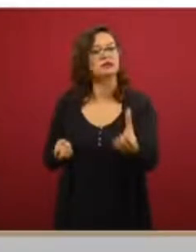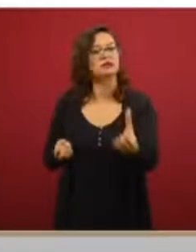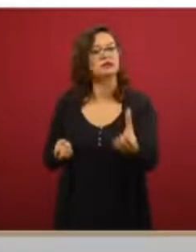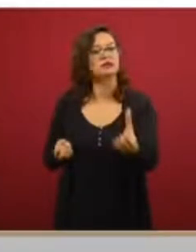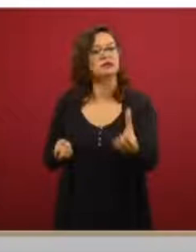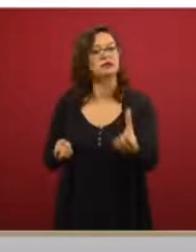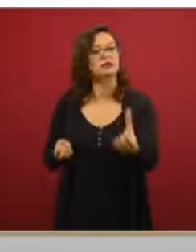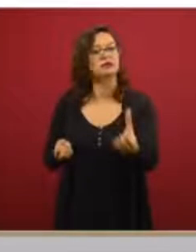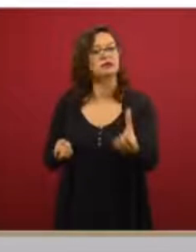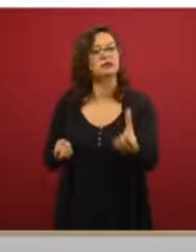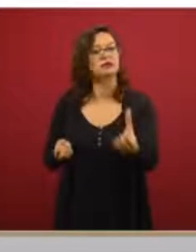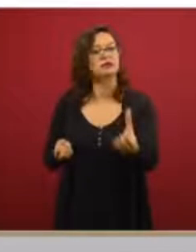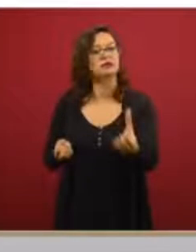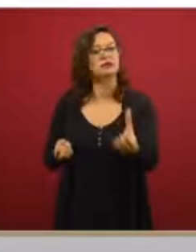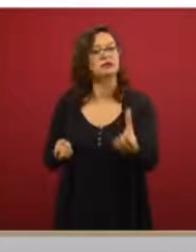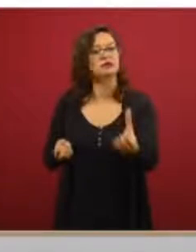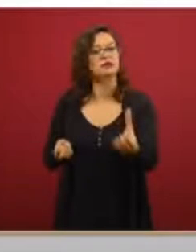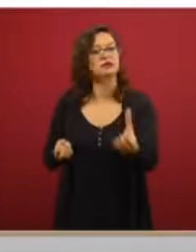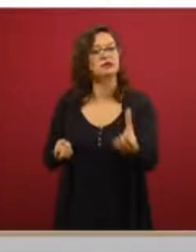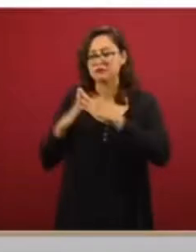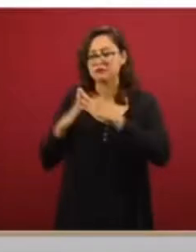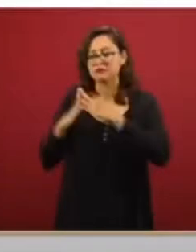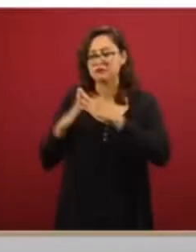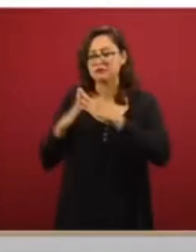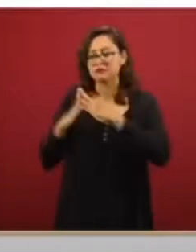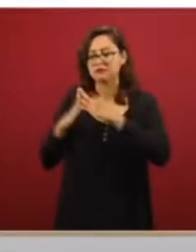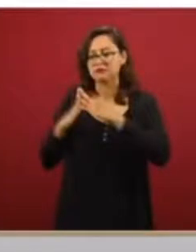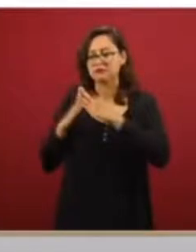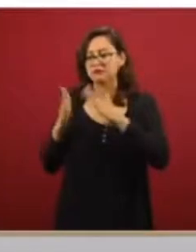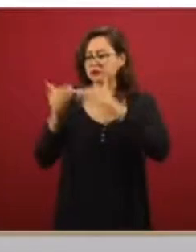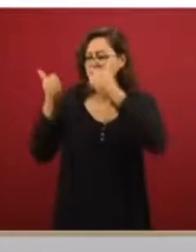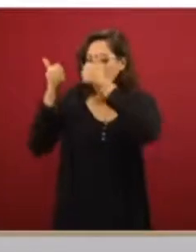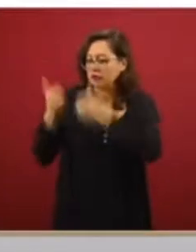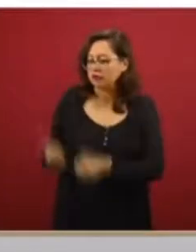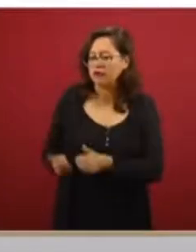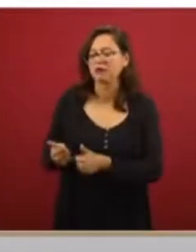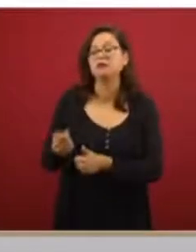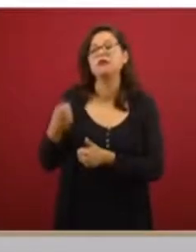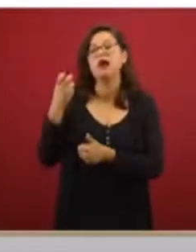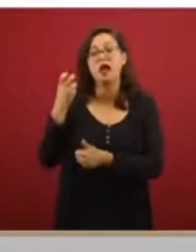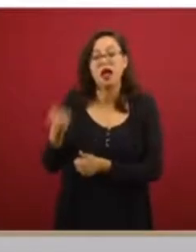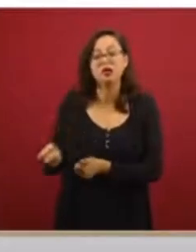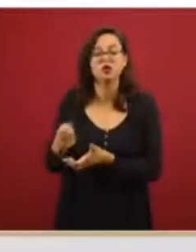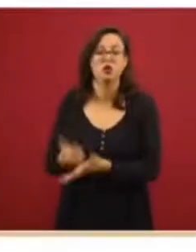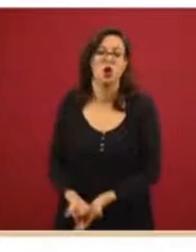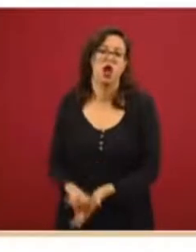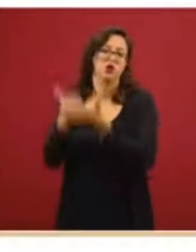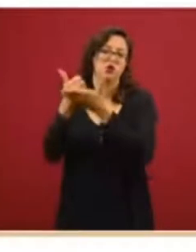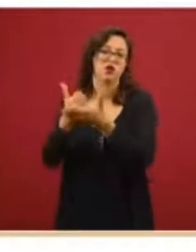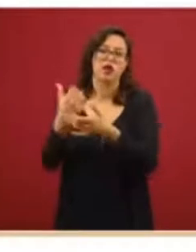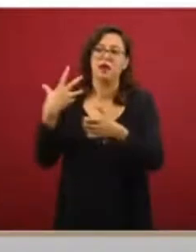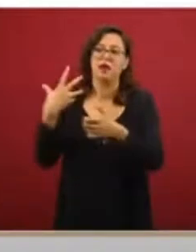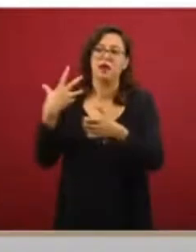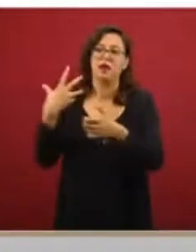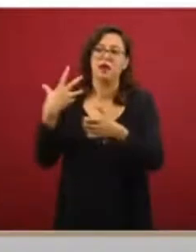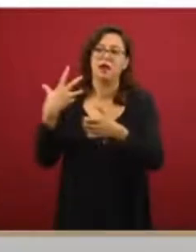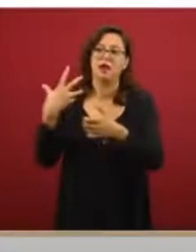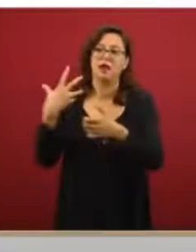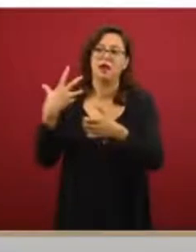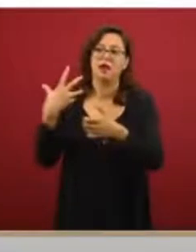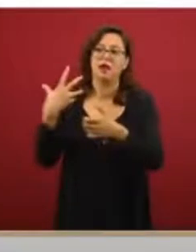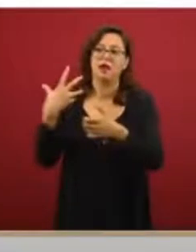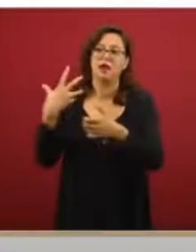people were outside of public spaces y esto logró que no tuviéramos una velocidad de contagios and